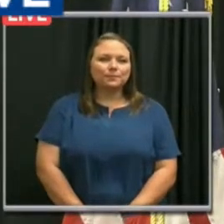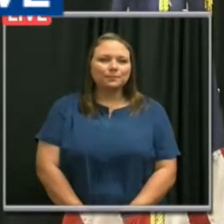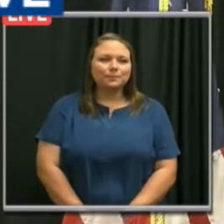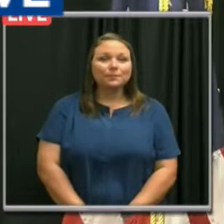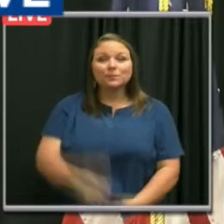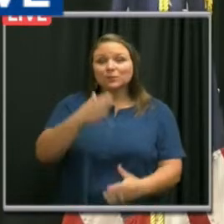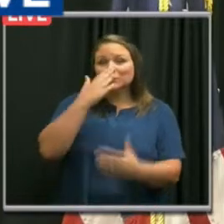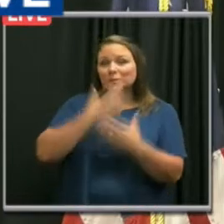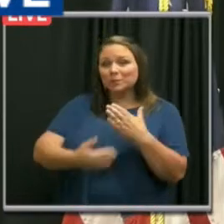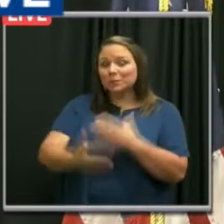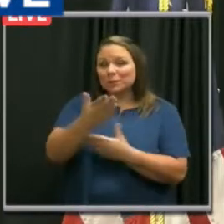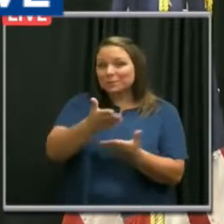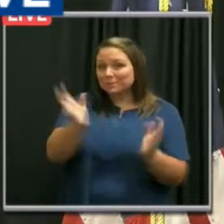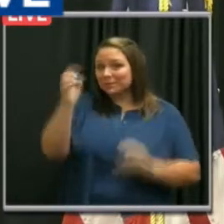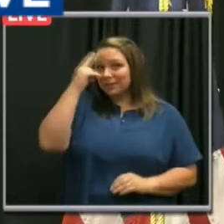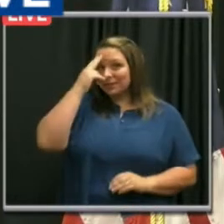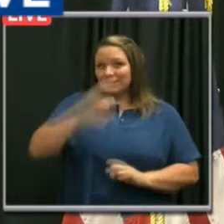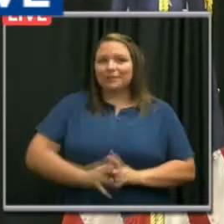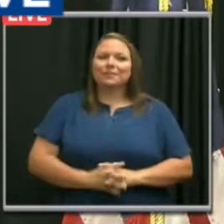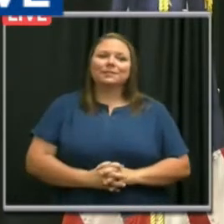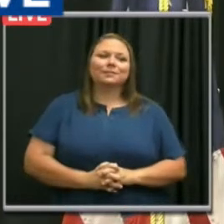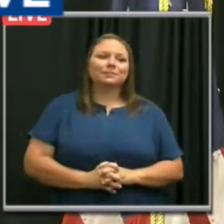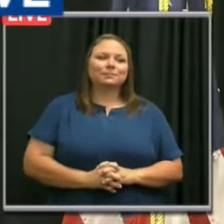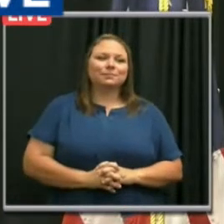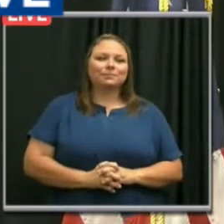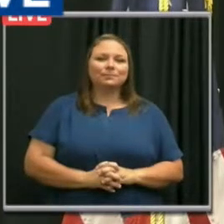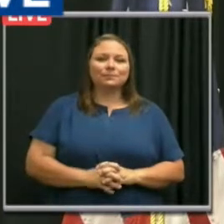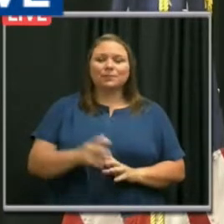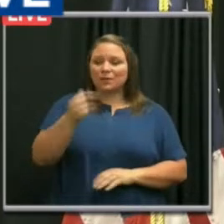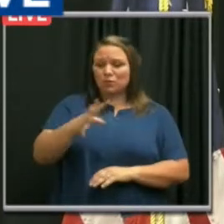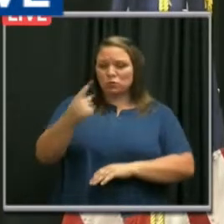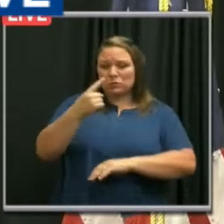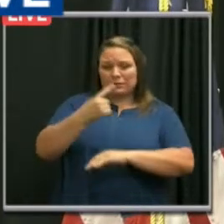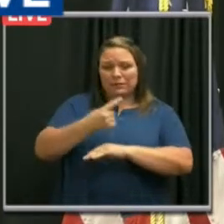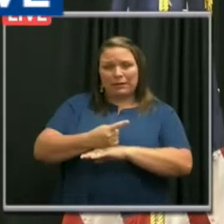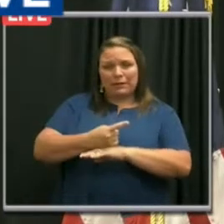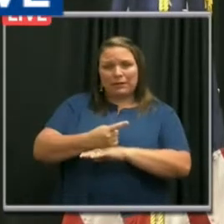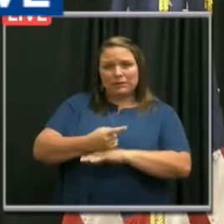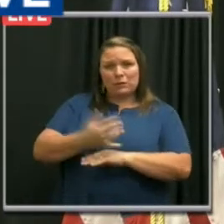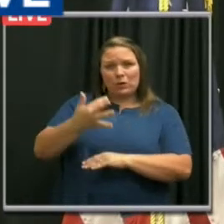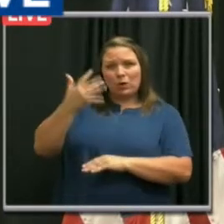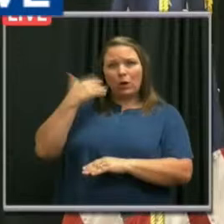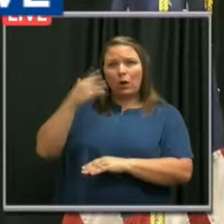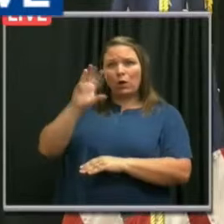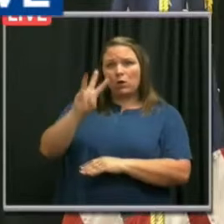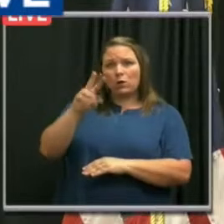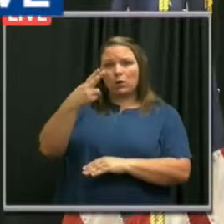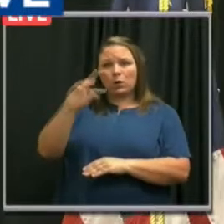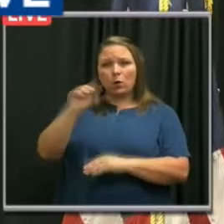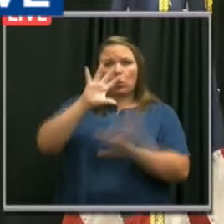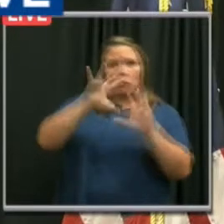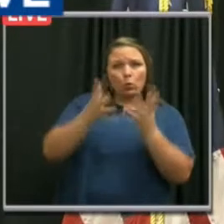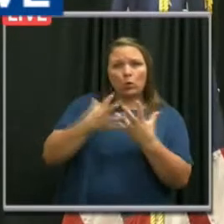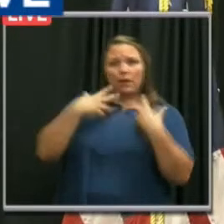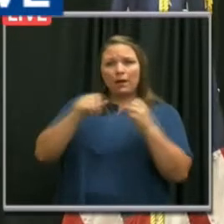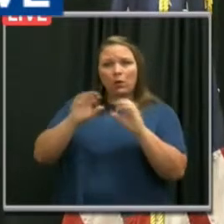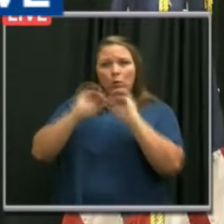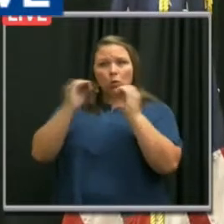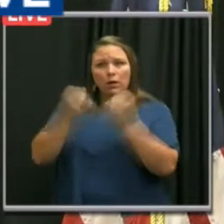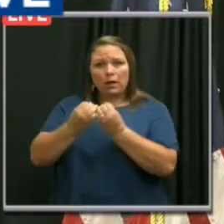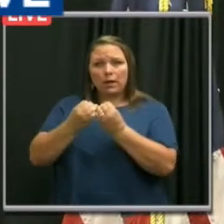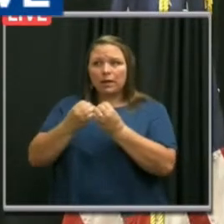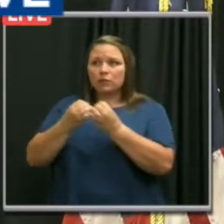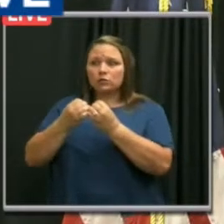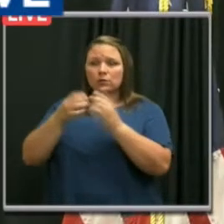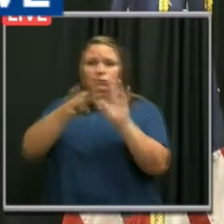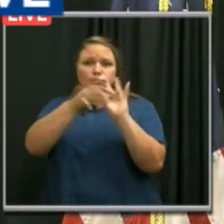Good morning, Nashville. A couple of days ago, the World Health Organization caused a great deal of angst among public